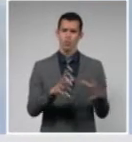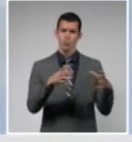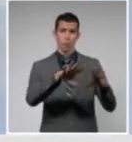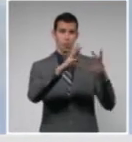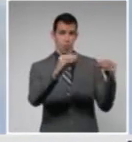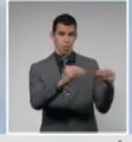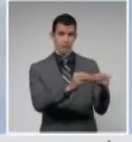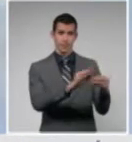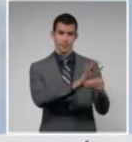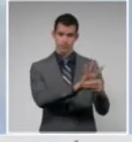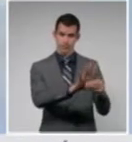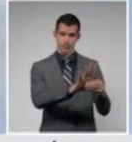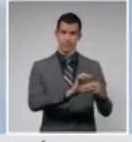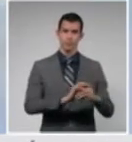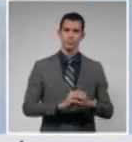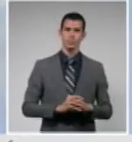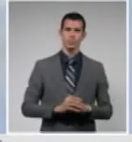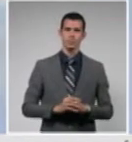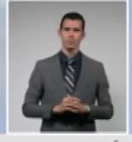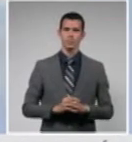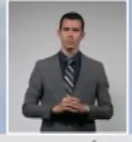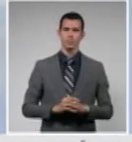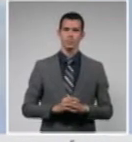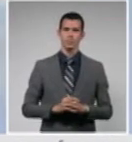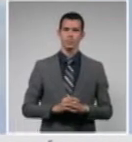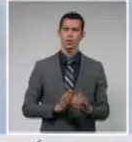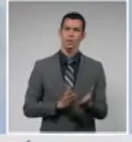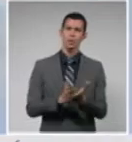634 are active hospitalized cases.